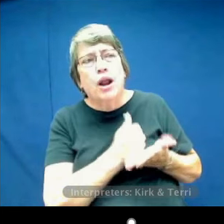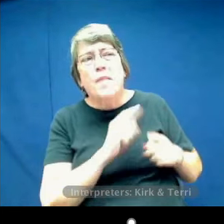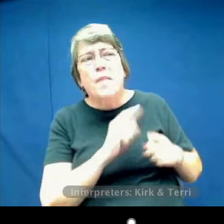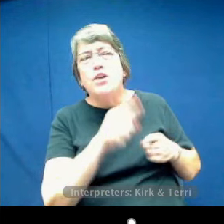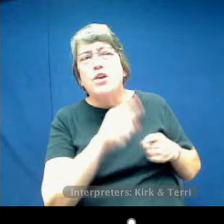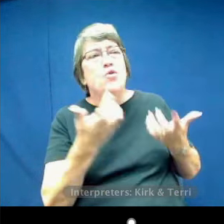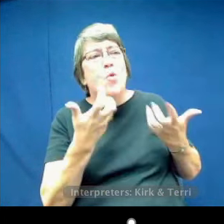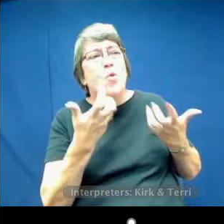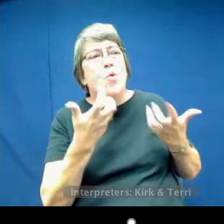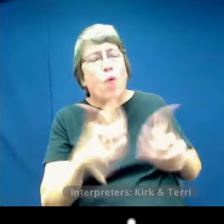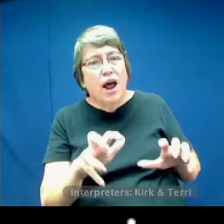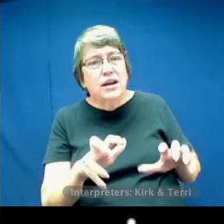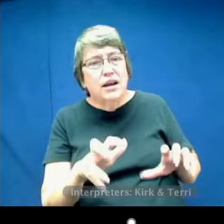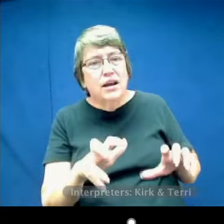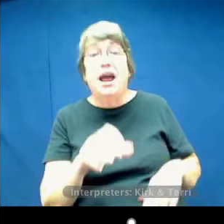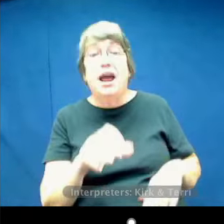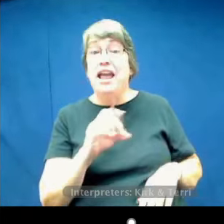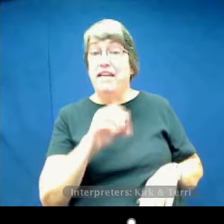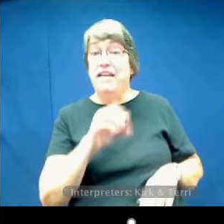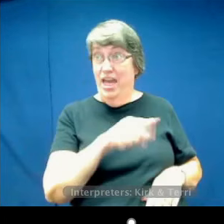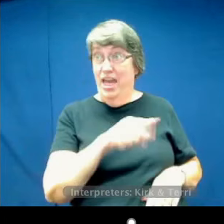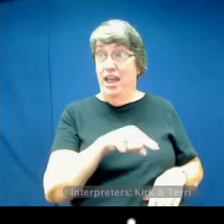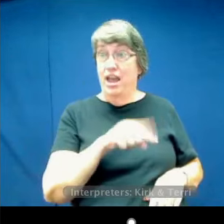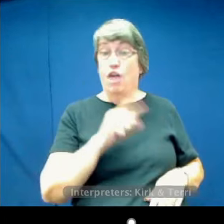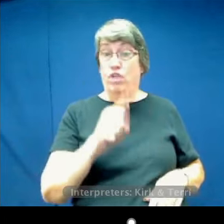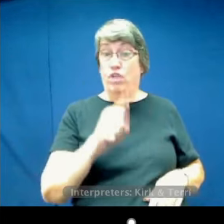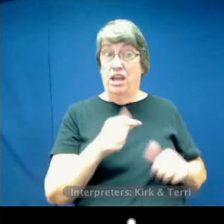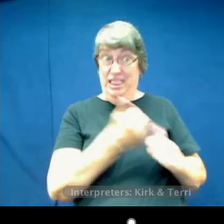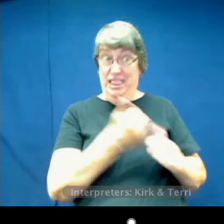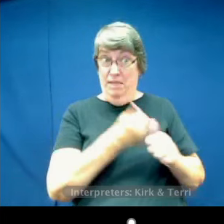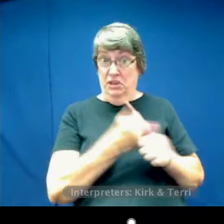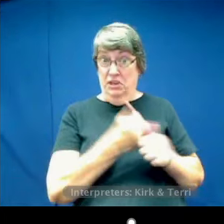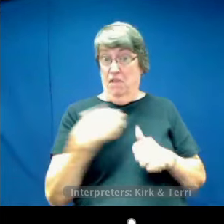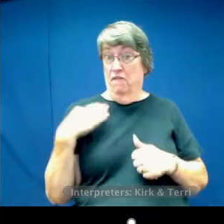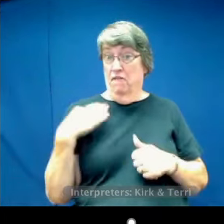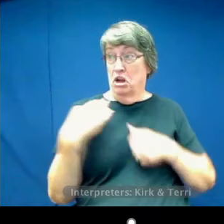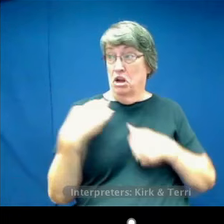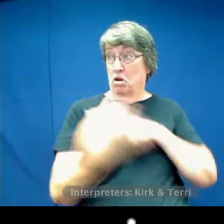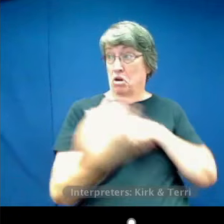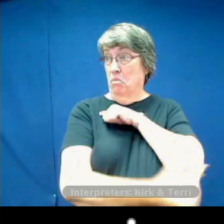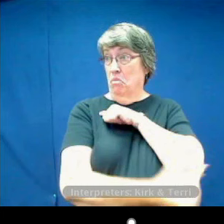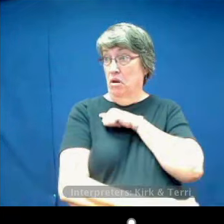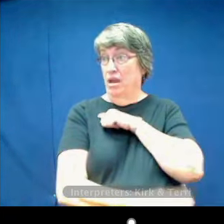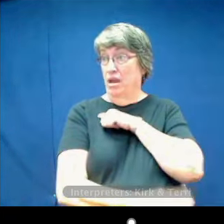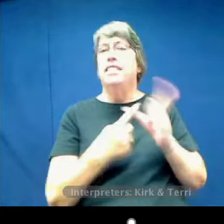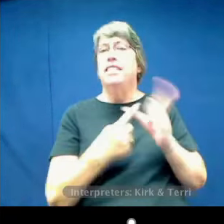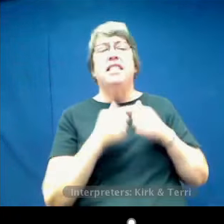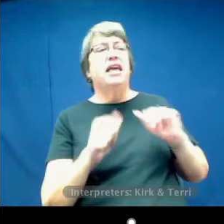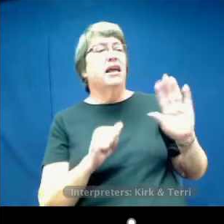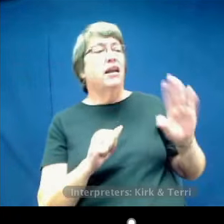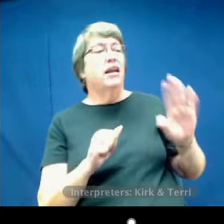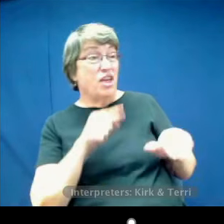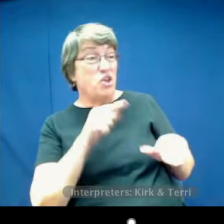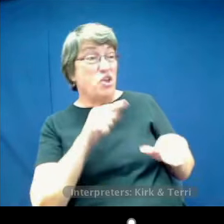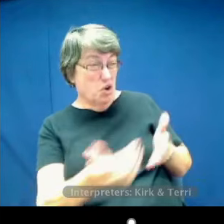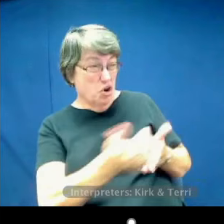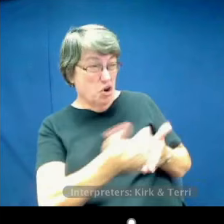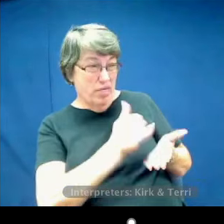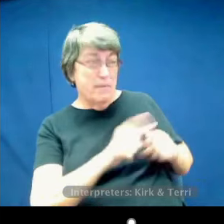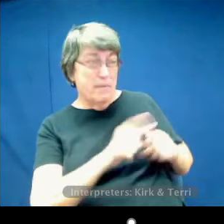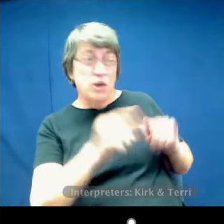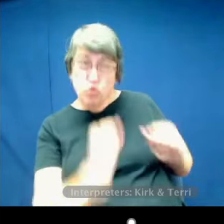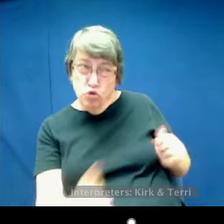if the court finds that they in fact are voluntarily impoverished, then the court will do what it's called impute income.